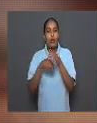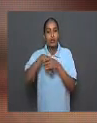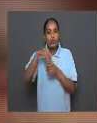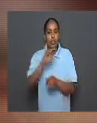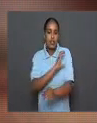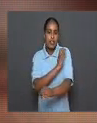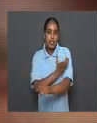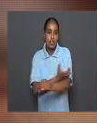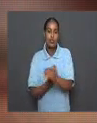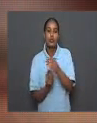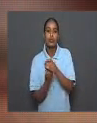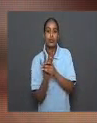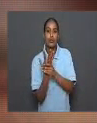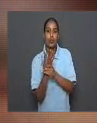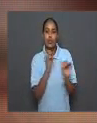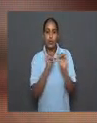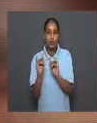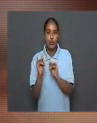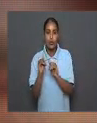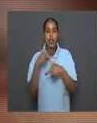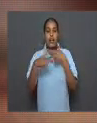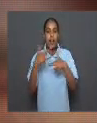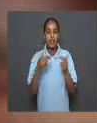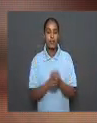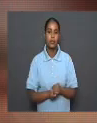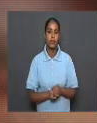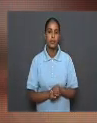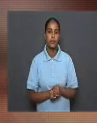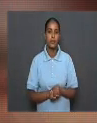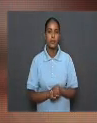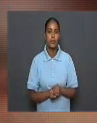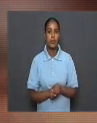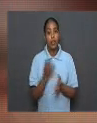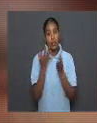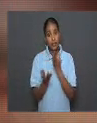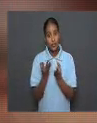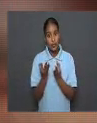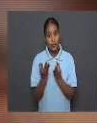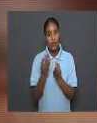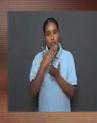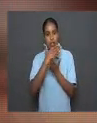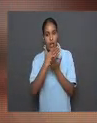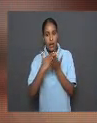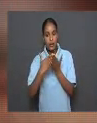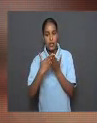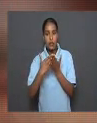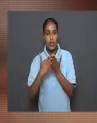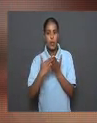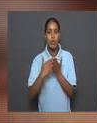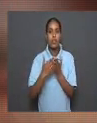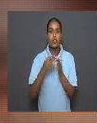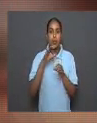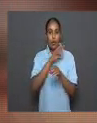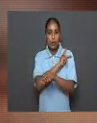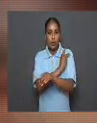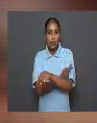outside energy source in order to react. If the sum of the potentials